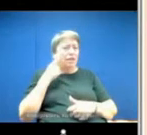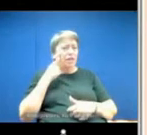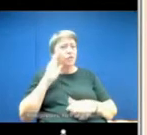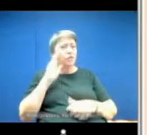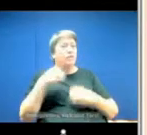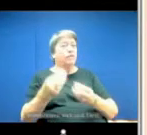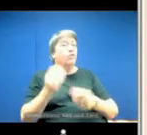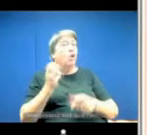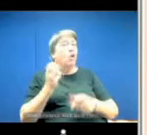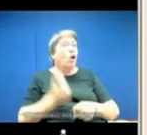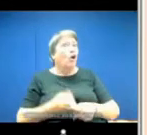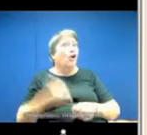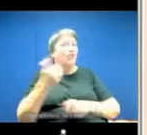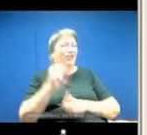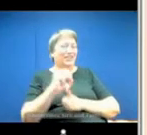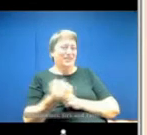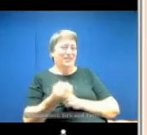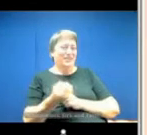one.